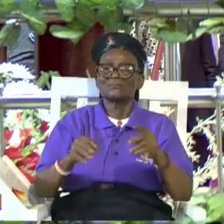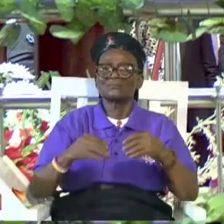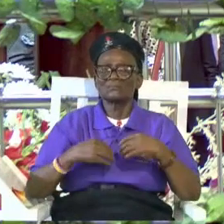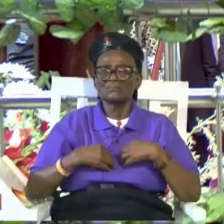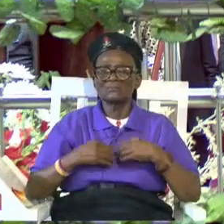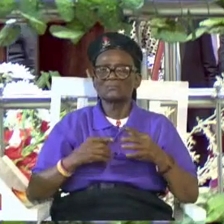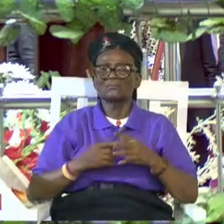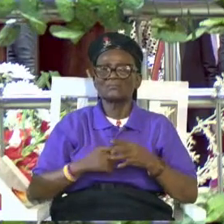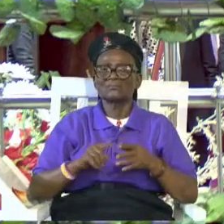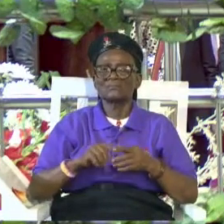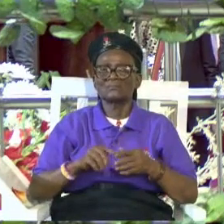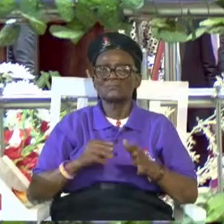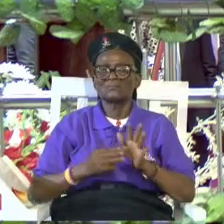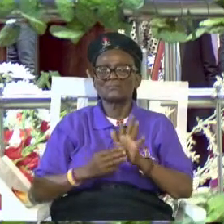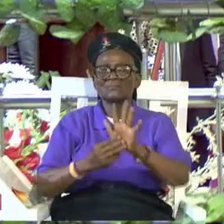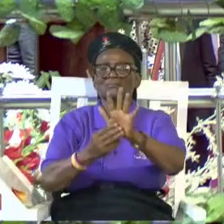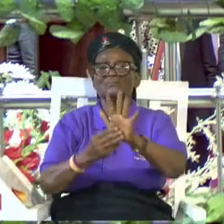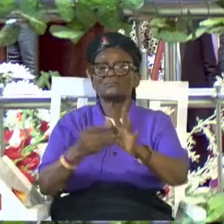and the crowd is such that